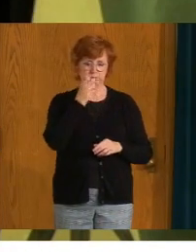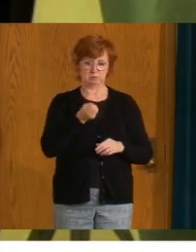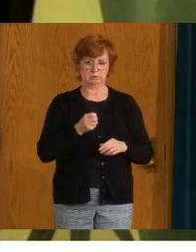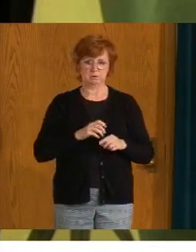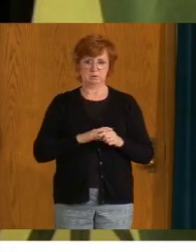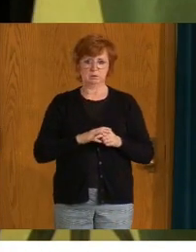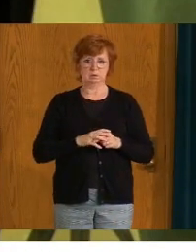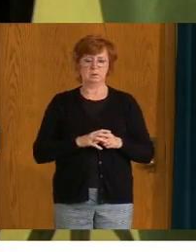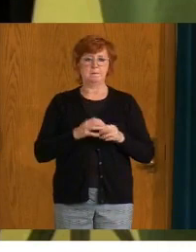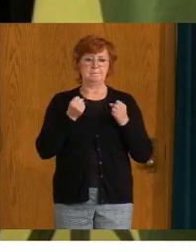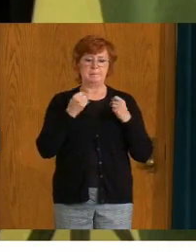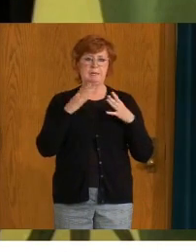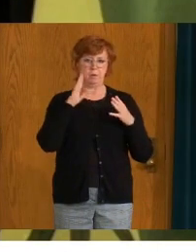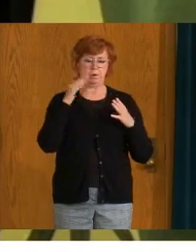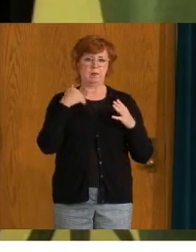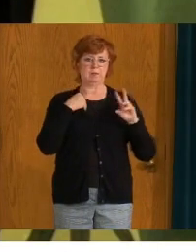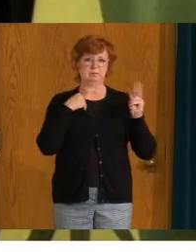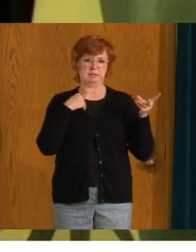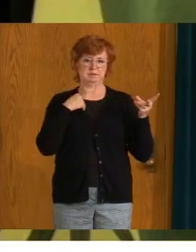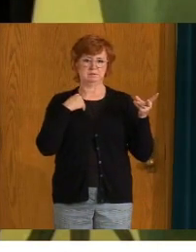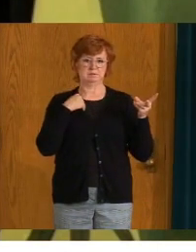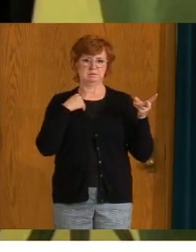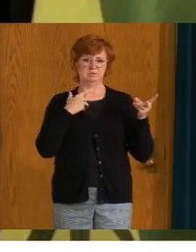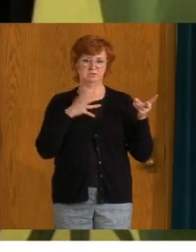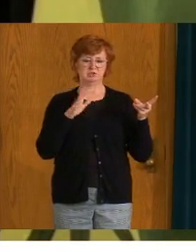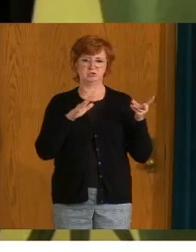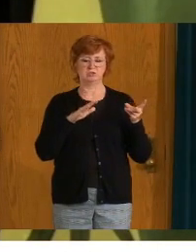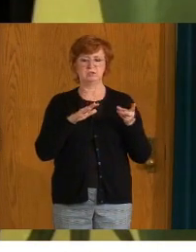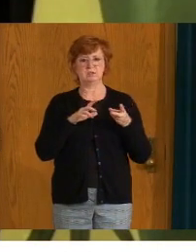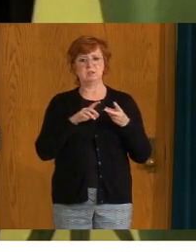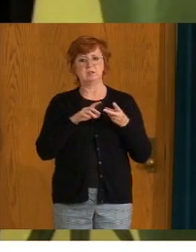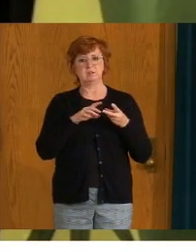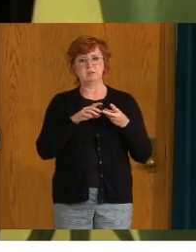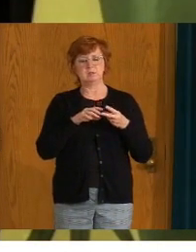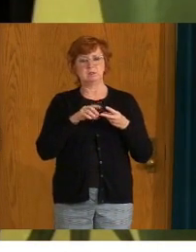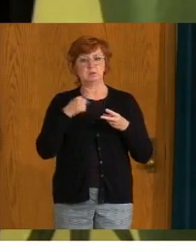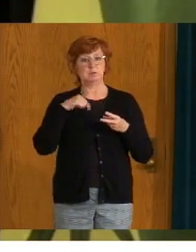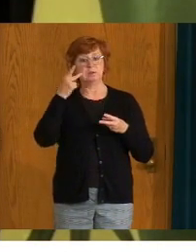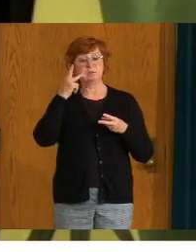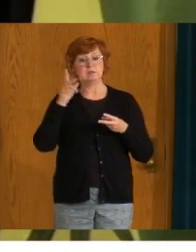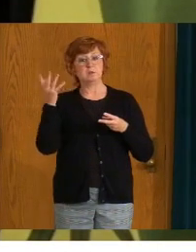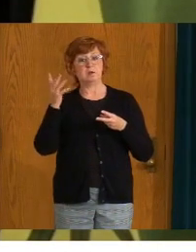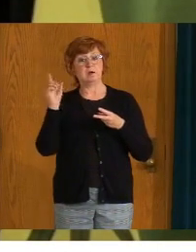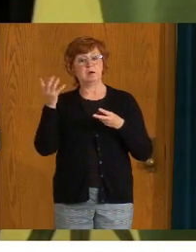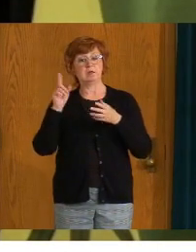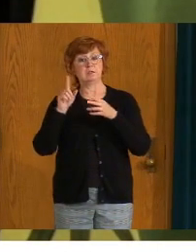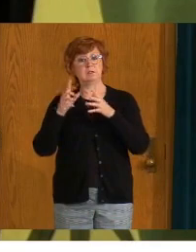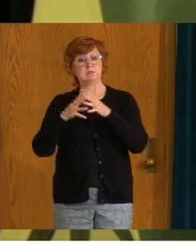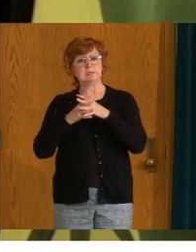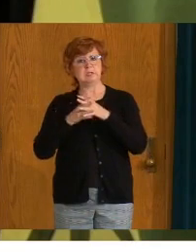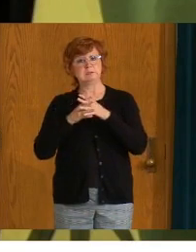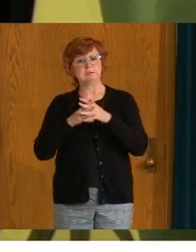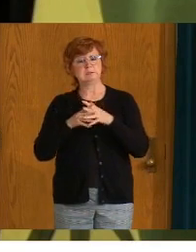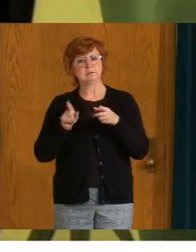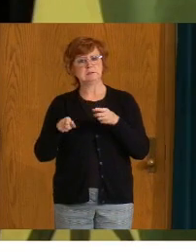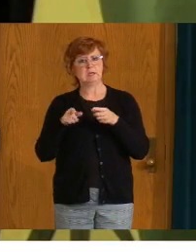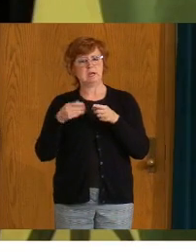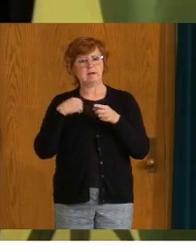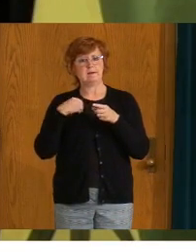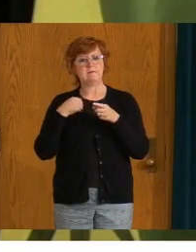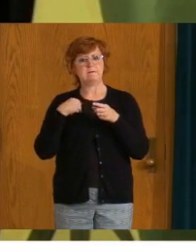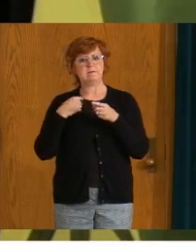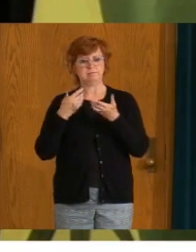stadium have 2 shots? Many will as well. We see what's happening south of the border in enclosed stadiums at hockey arenas and such.